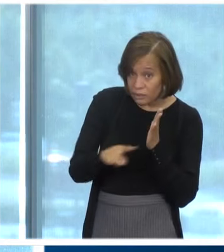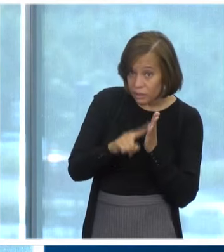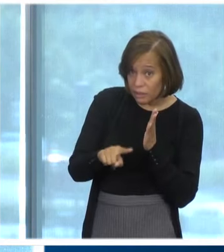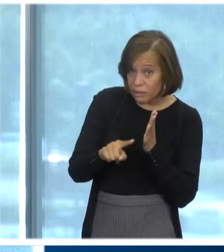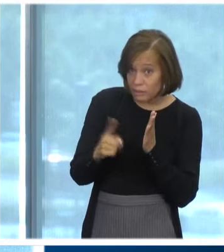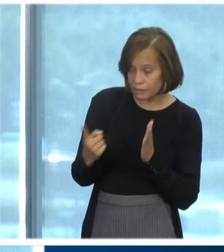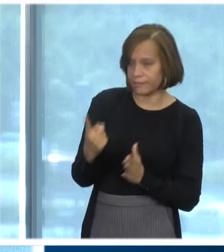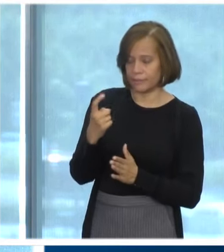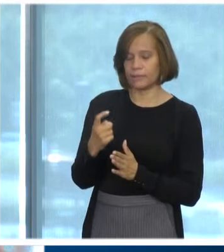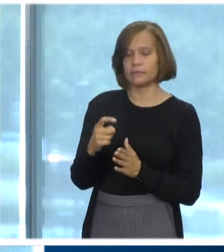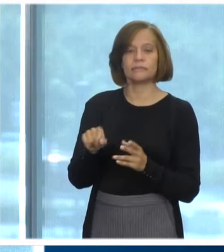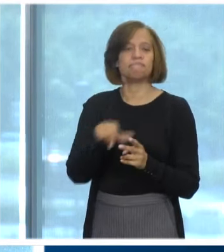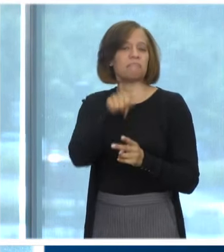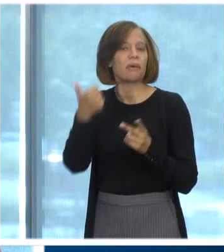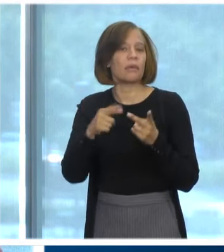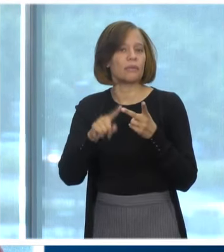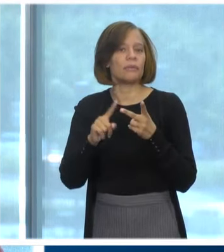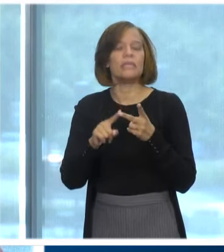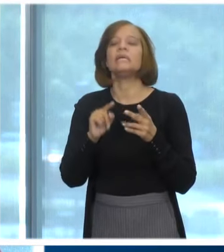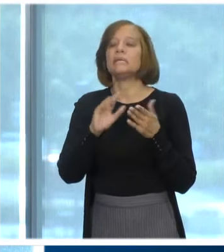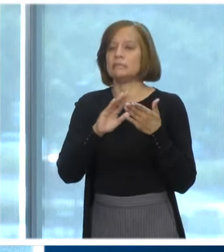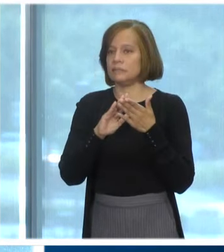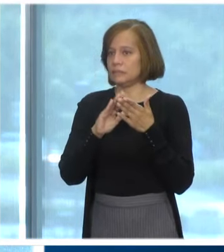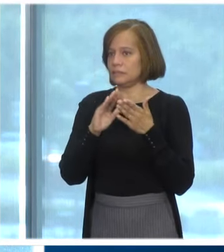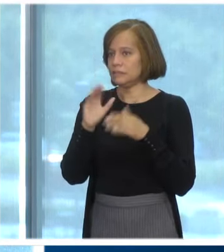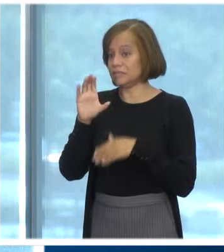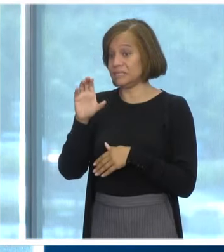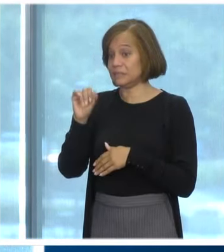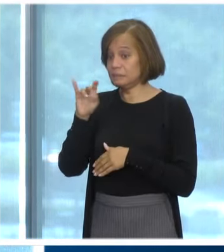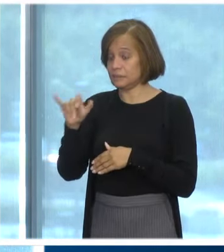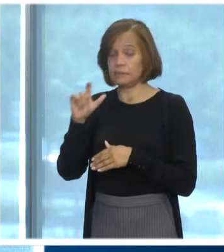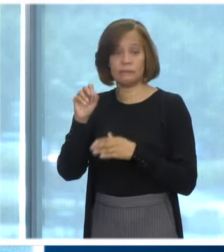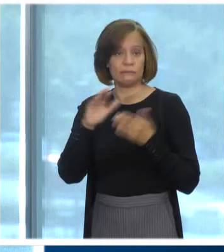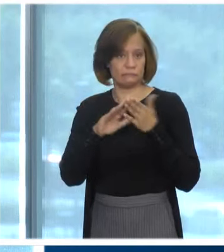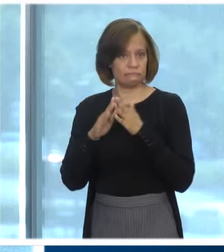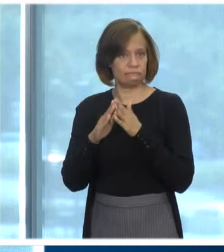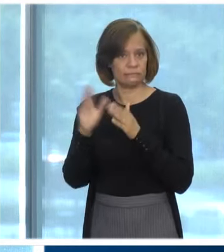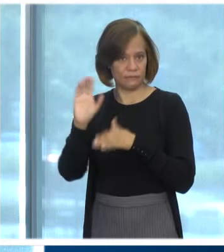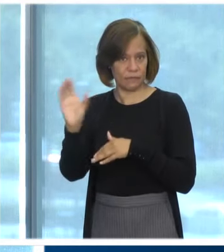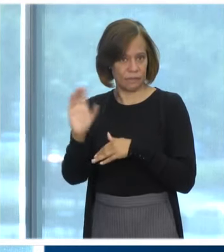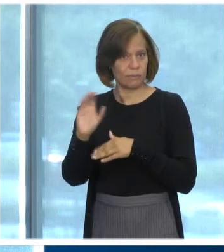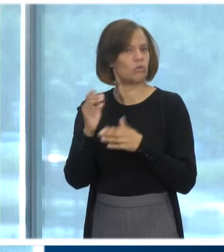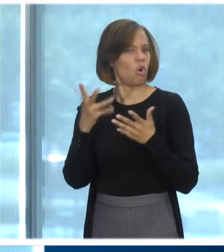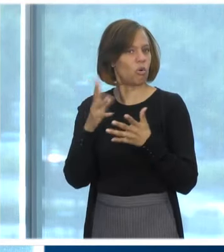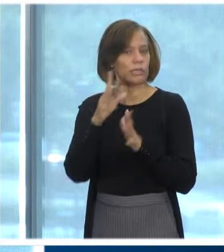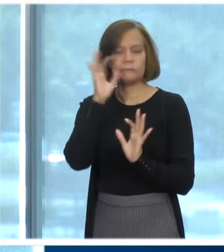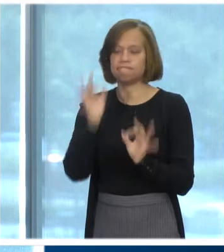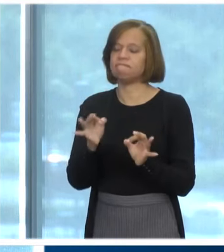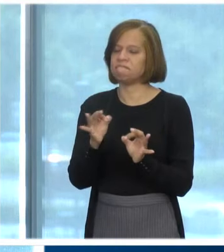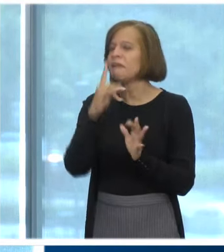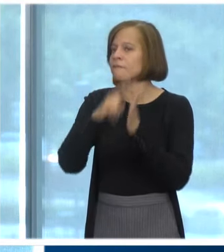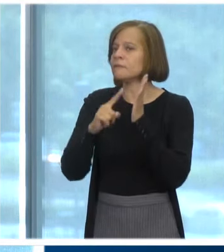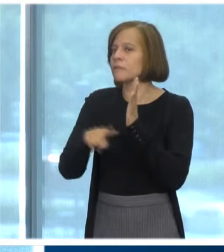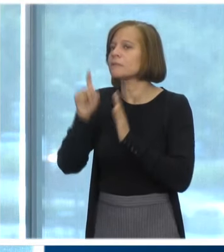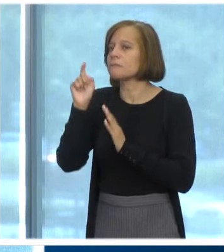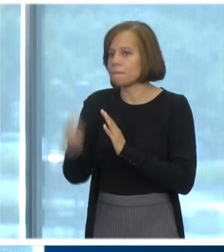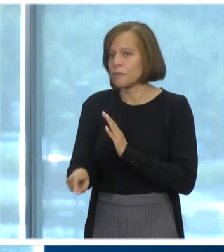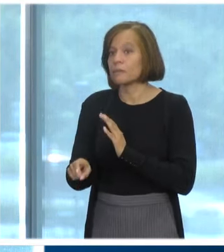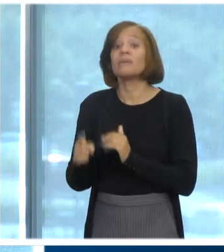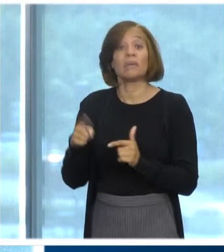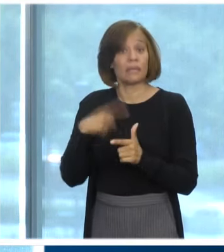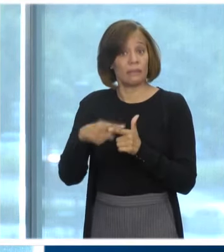other complaints, the city had already made the determination that something should be fully investigated and therefore specifically tasked us with